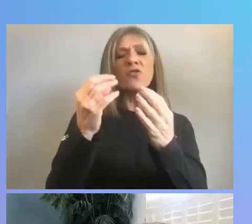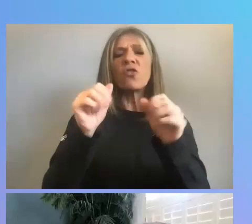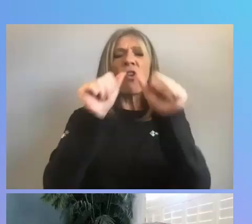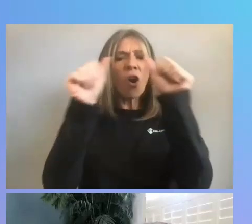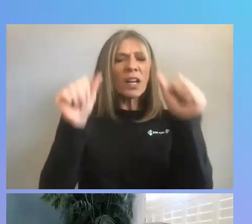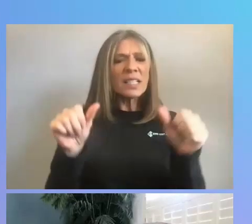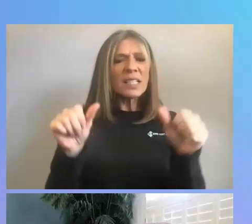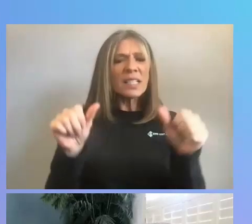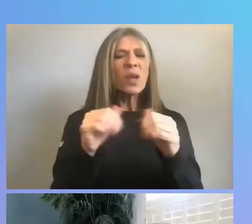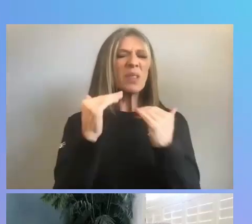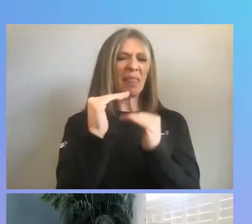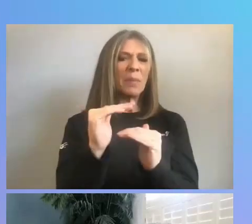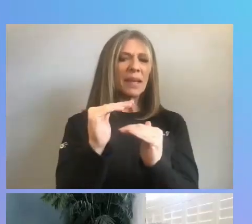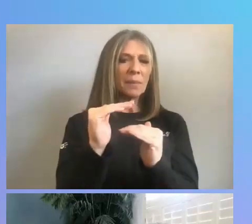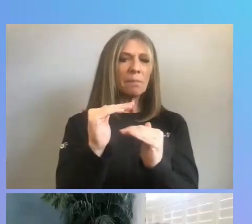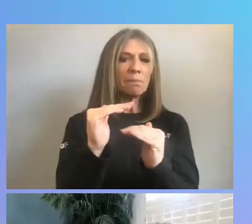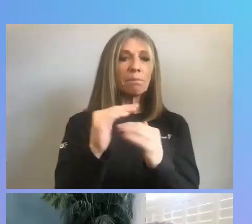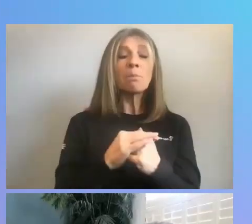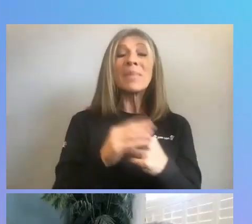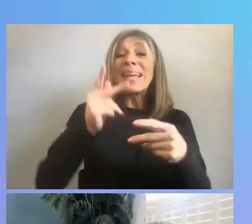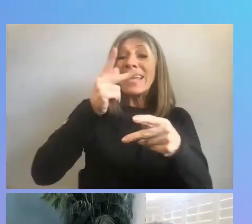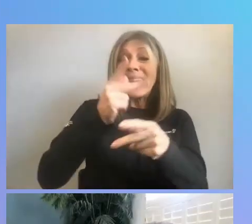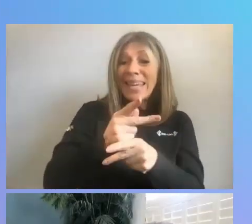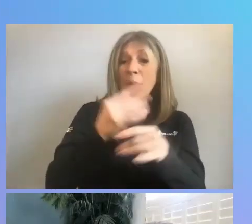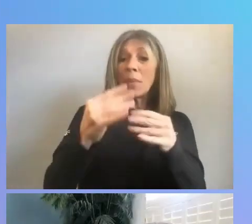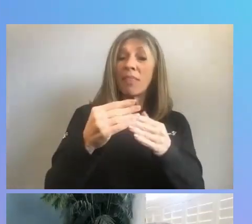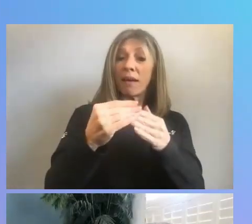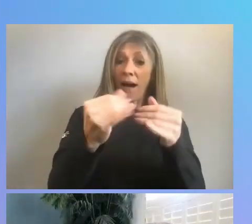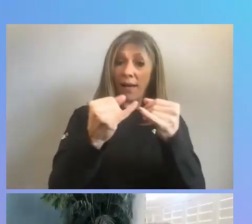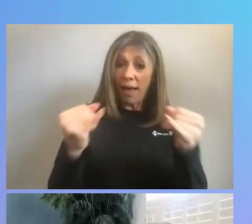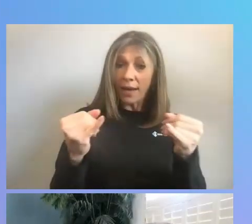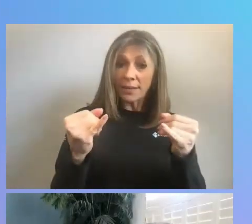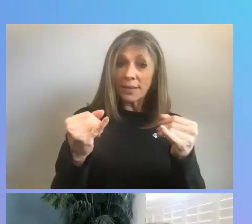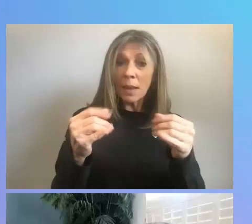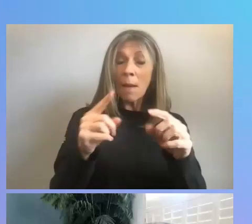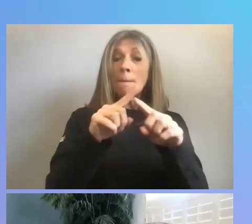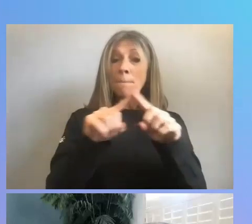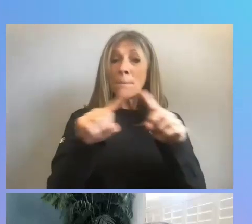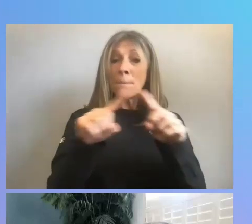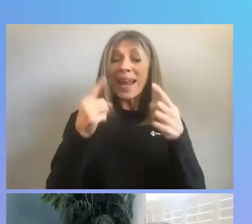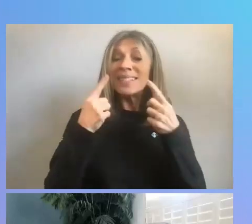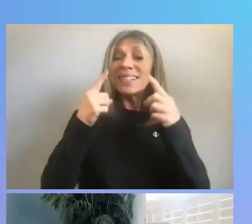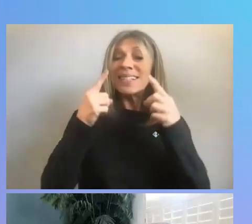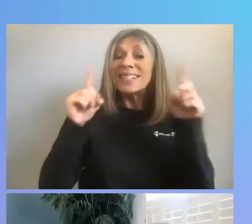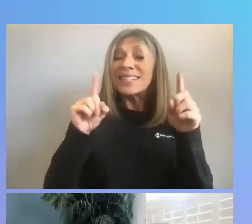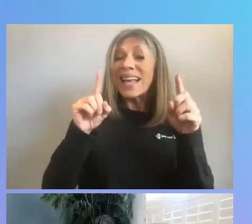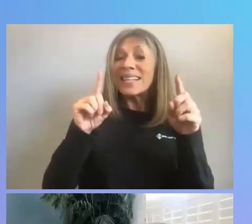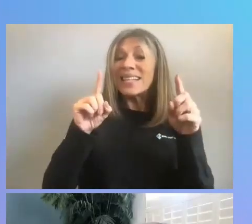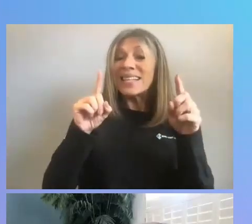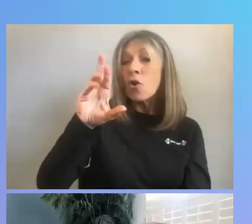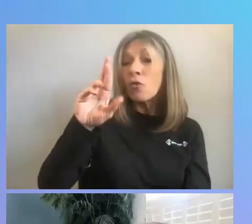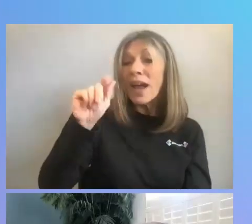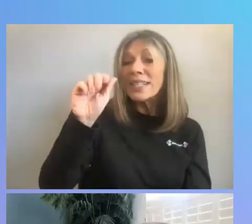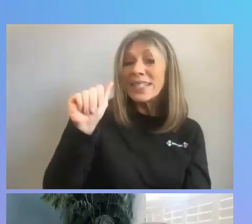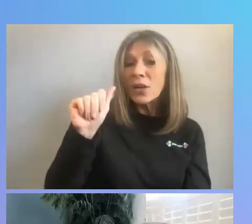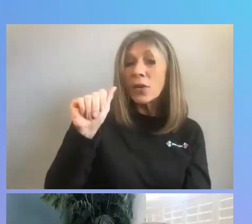architecture, it was too limiting. To keep the guidelines, but then at the success criteria to call them